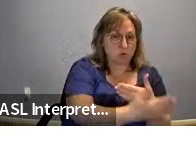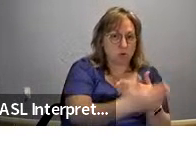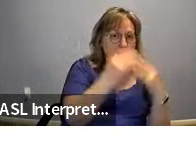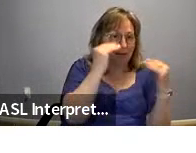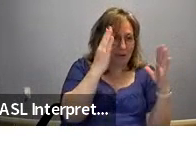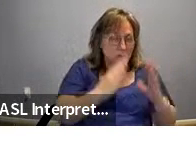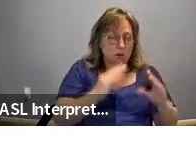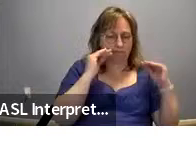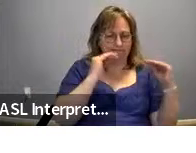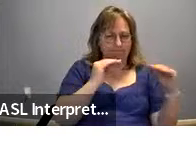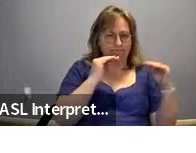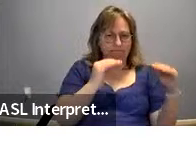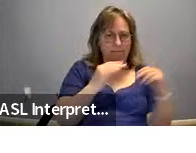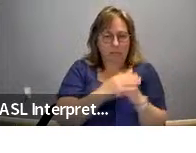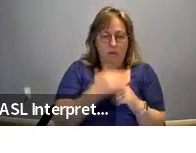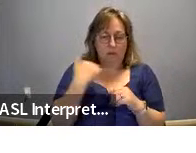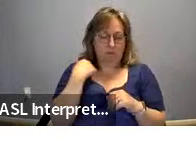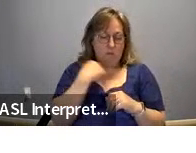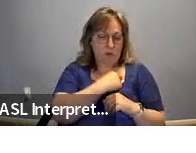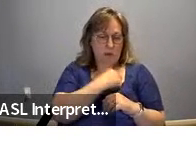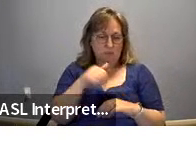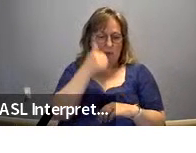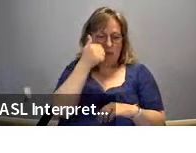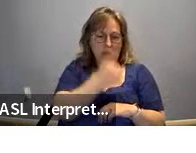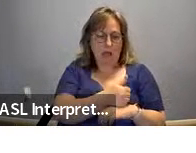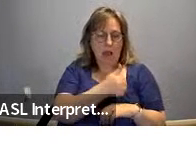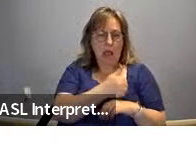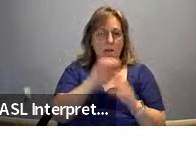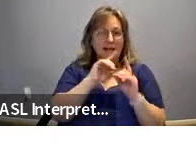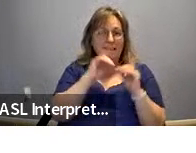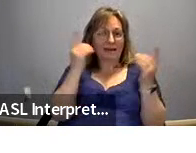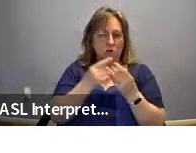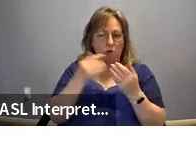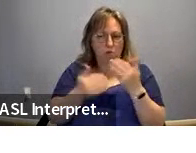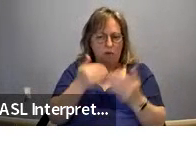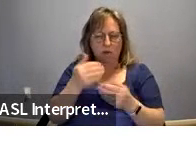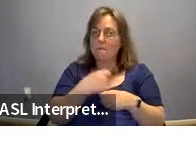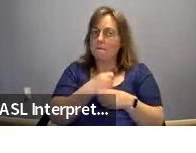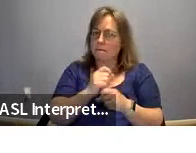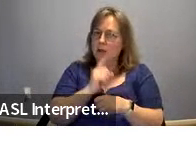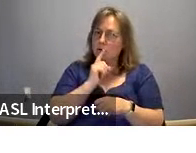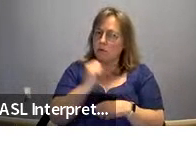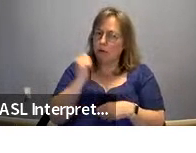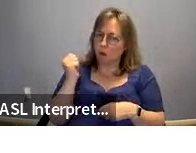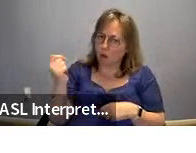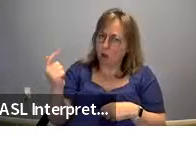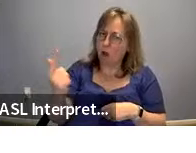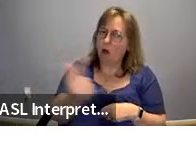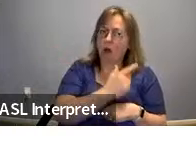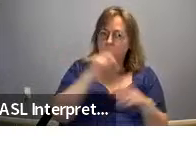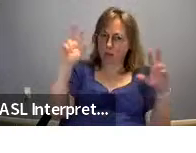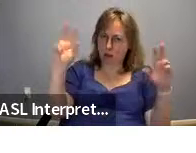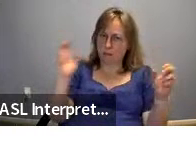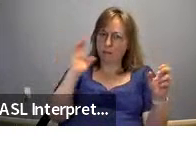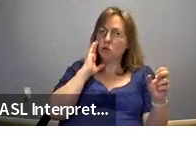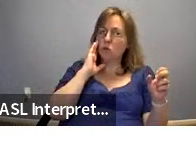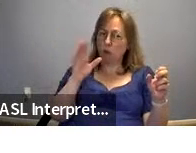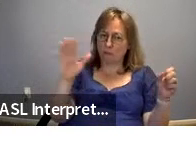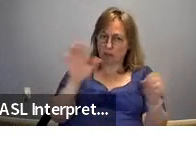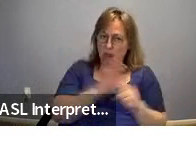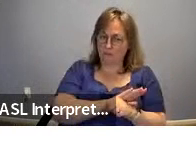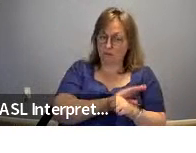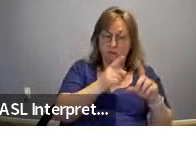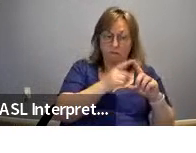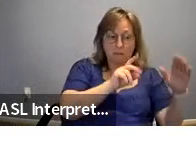a district progression to ensure that all the topics of digital citizenship are covered from